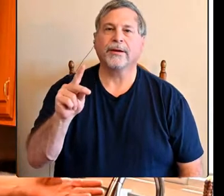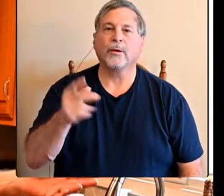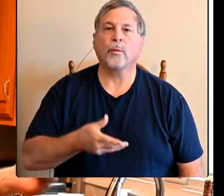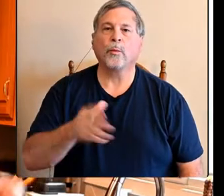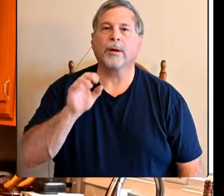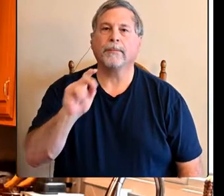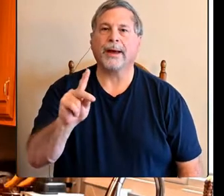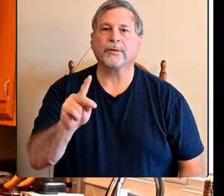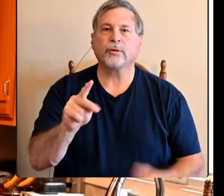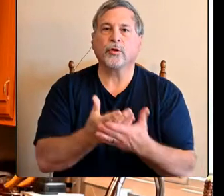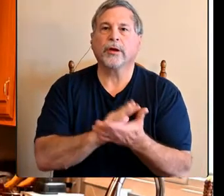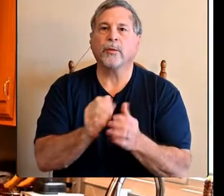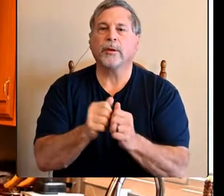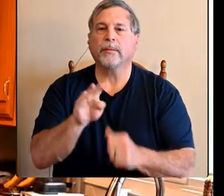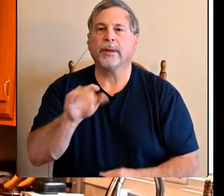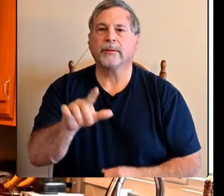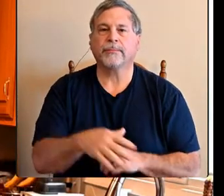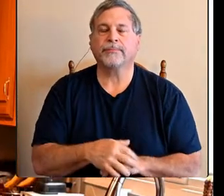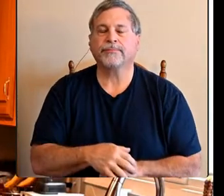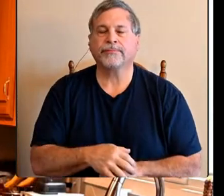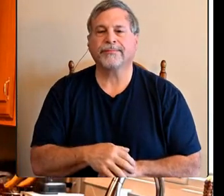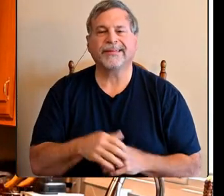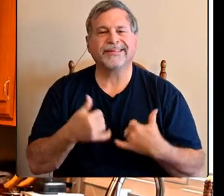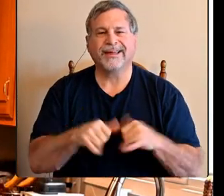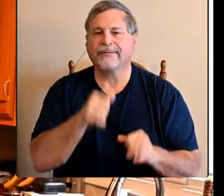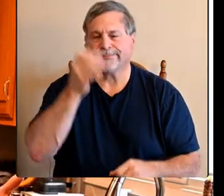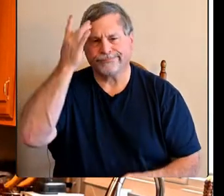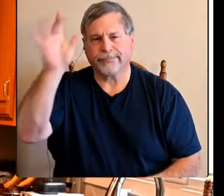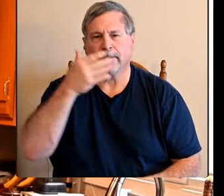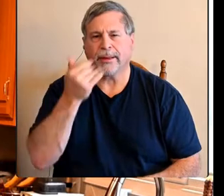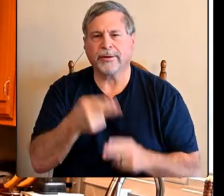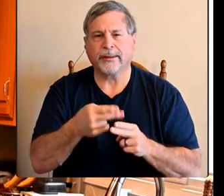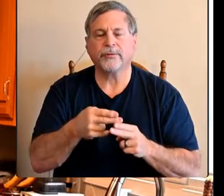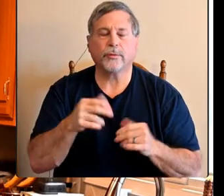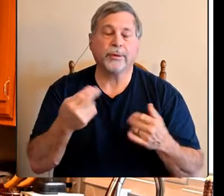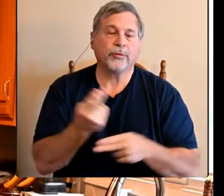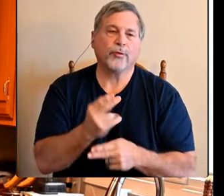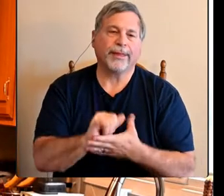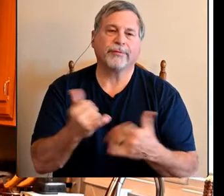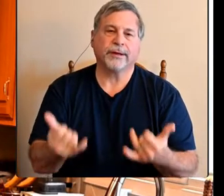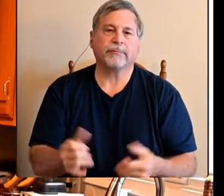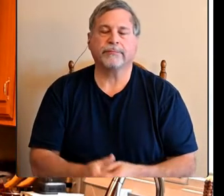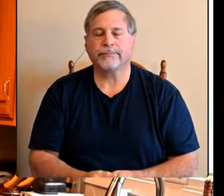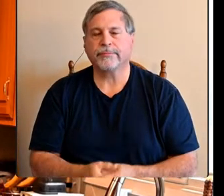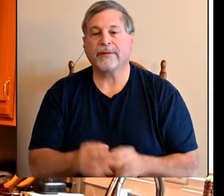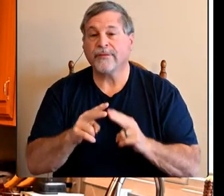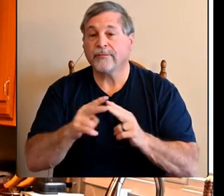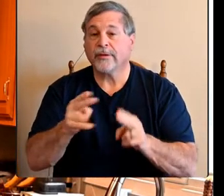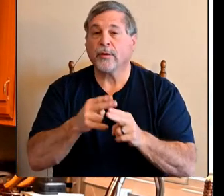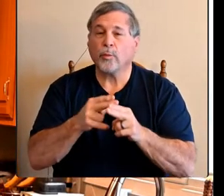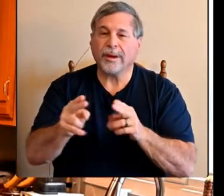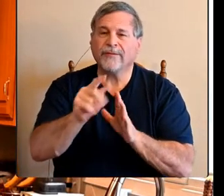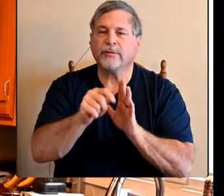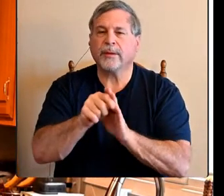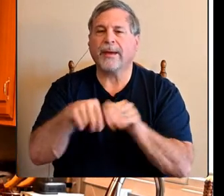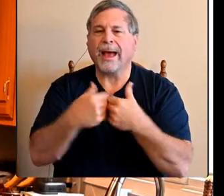okay welcome back to cooking with bill still haven't gotten a better name so that's what we're going use for right now doing a very very quick video